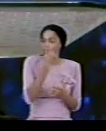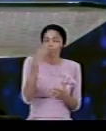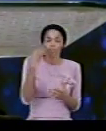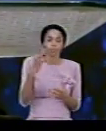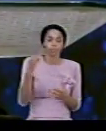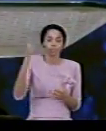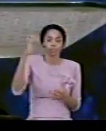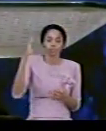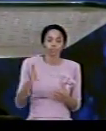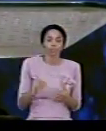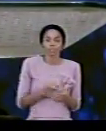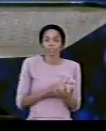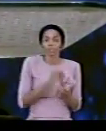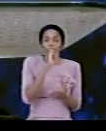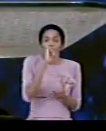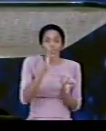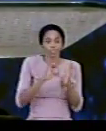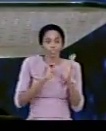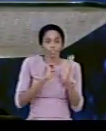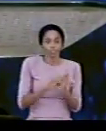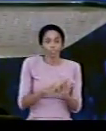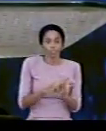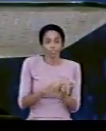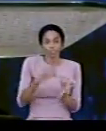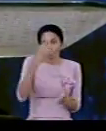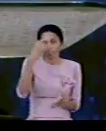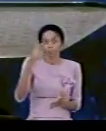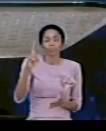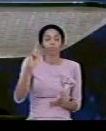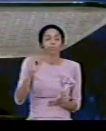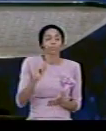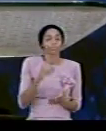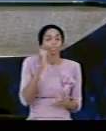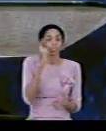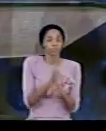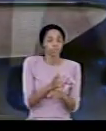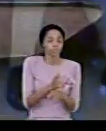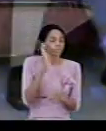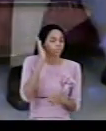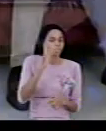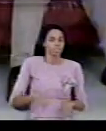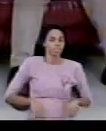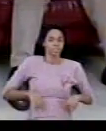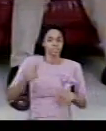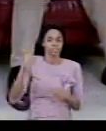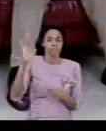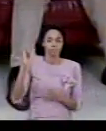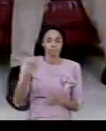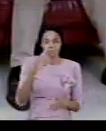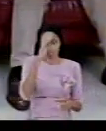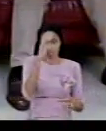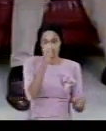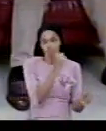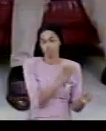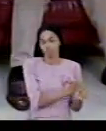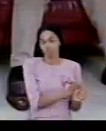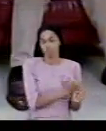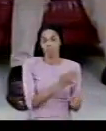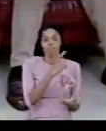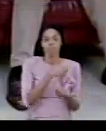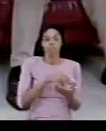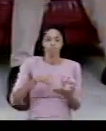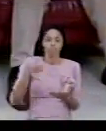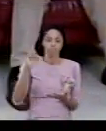it is evident, for the just shall live by faith. Then in verse